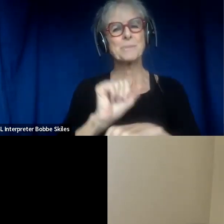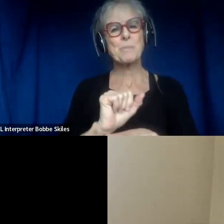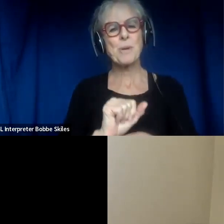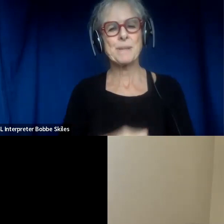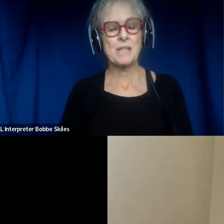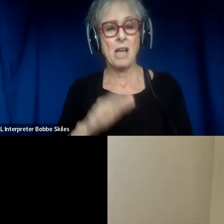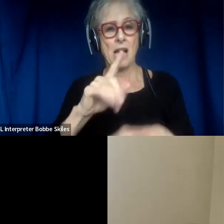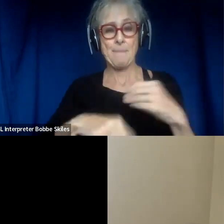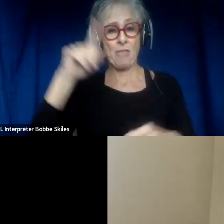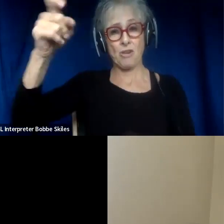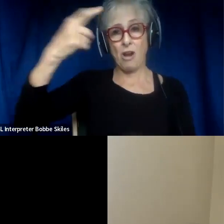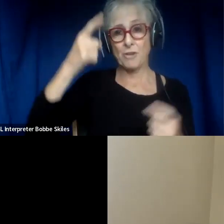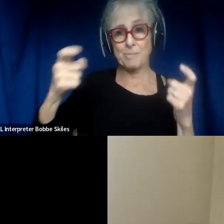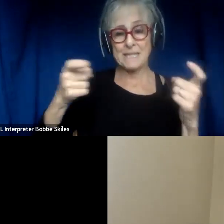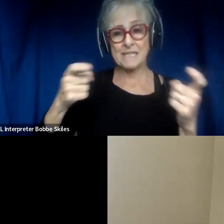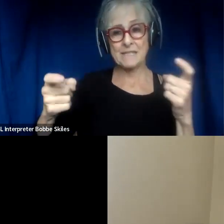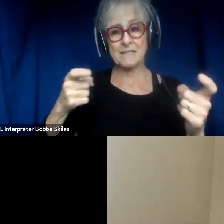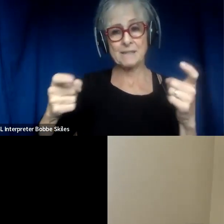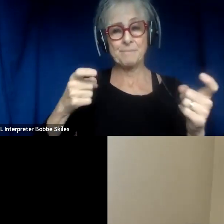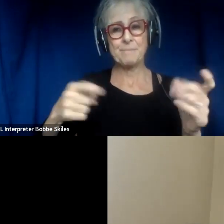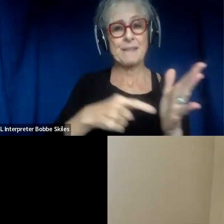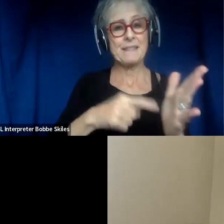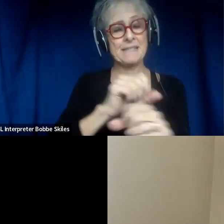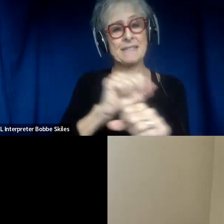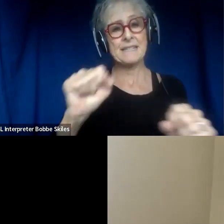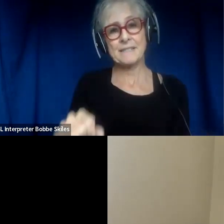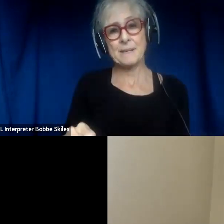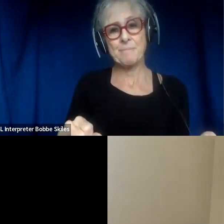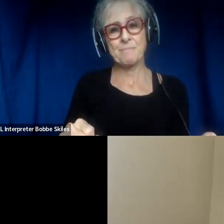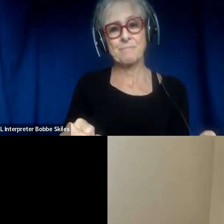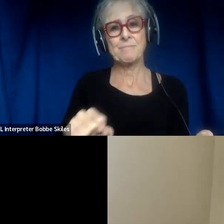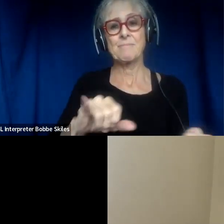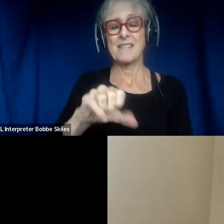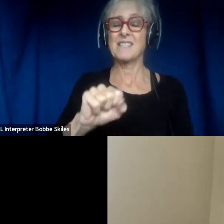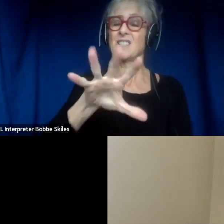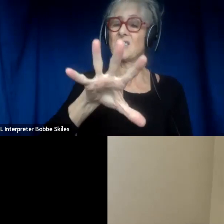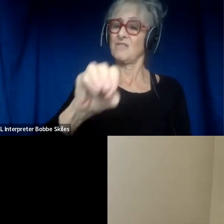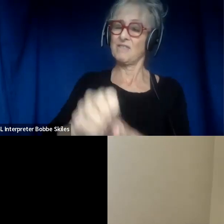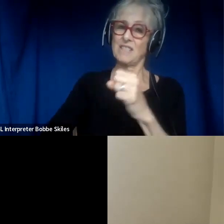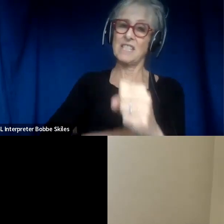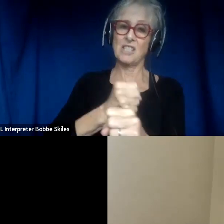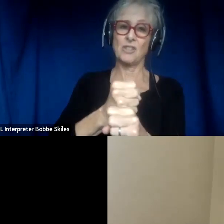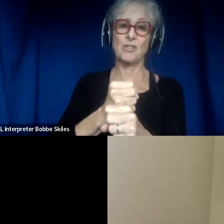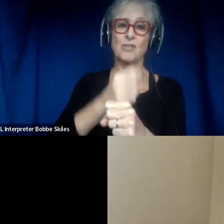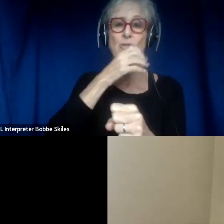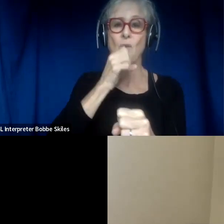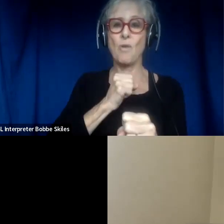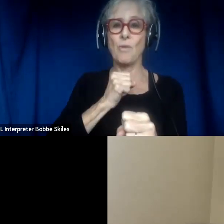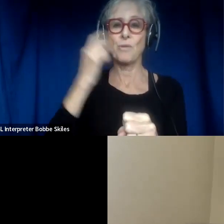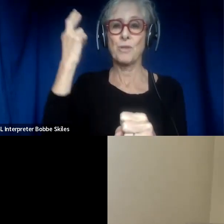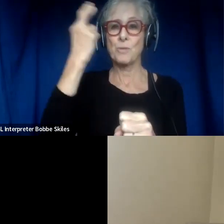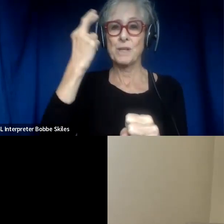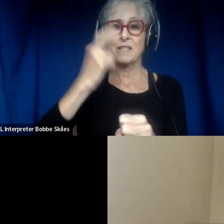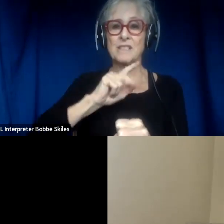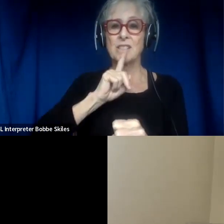governance question, this system is 50 years old. Regions were set up long ago